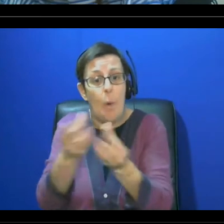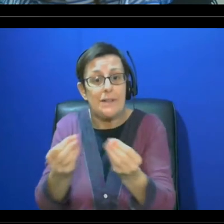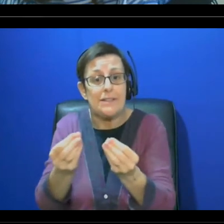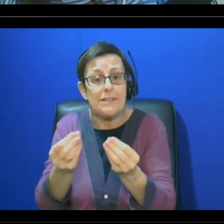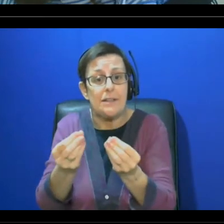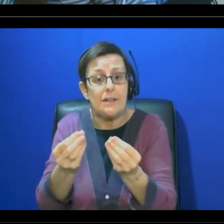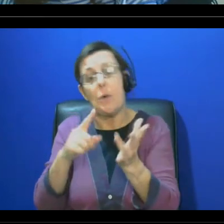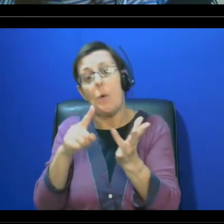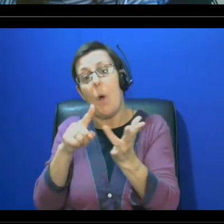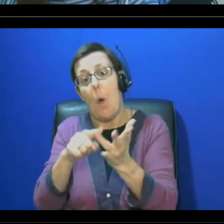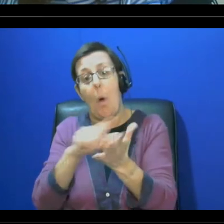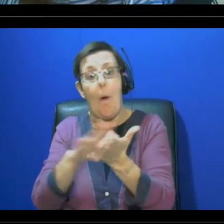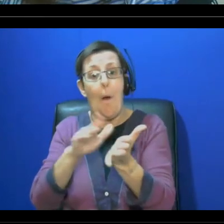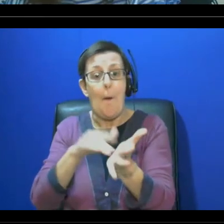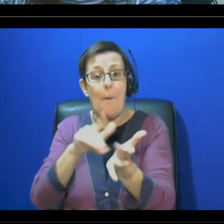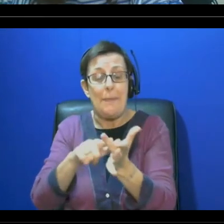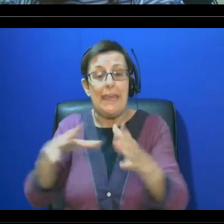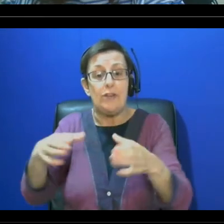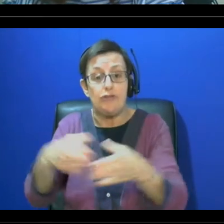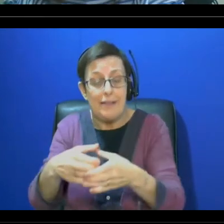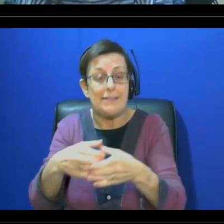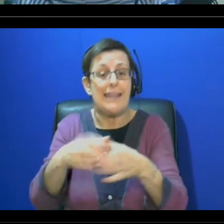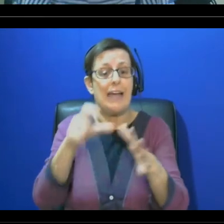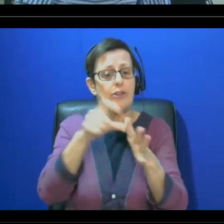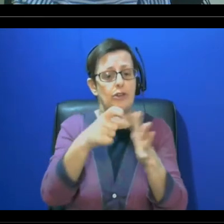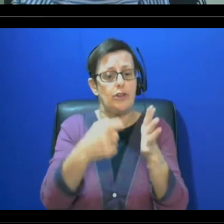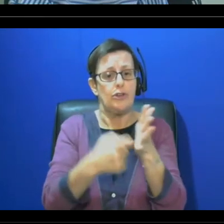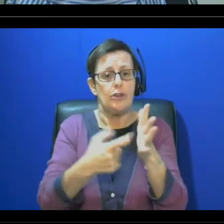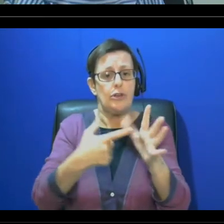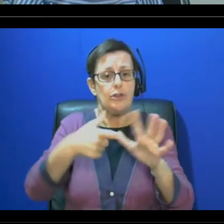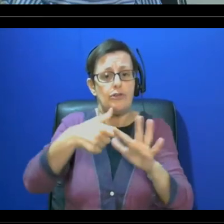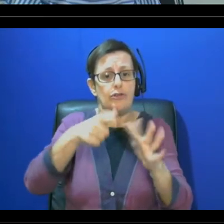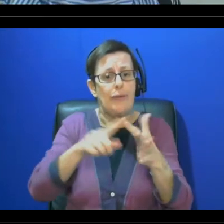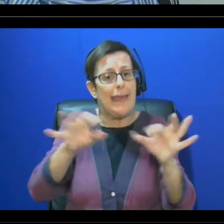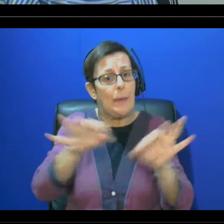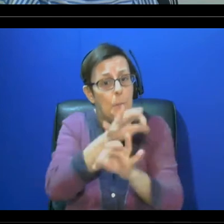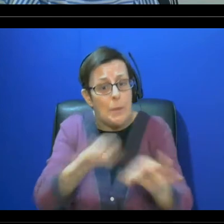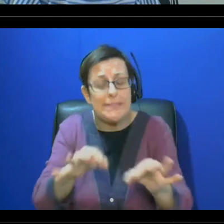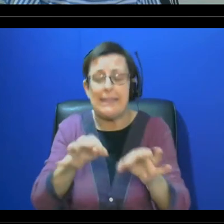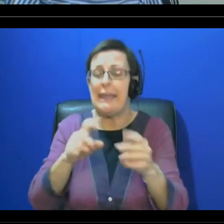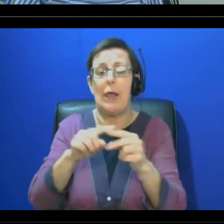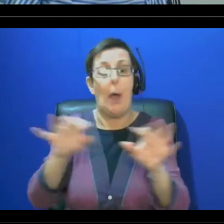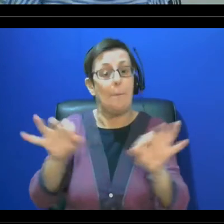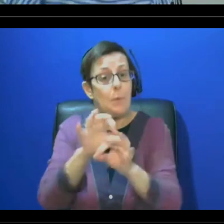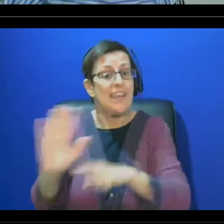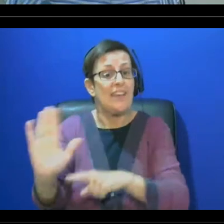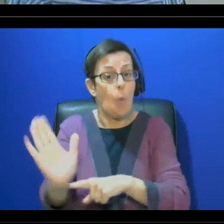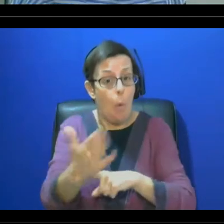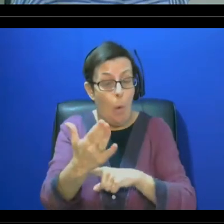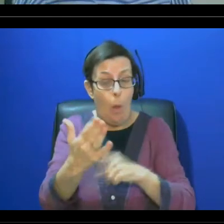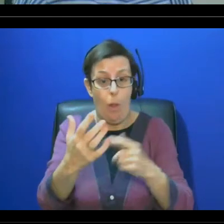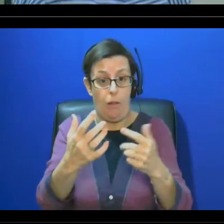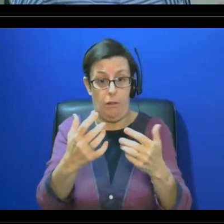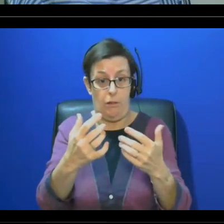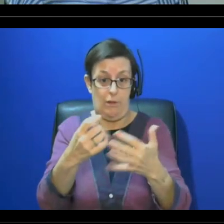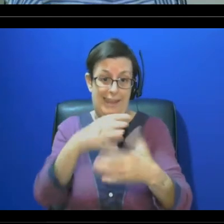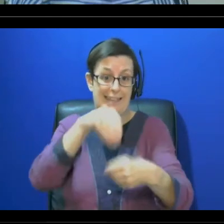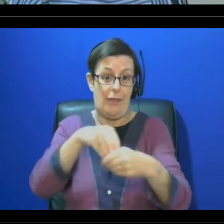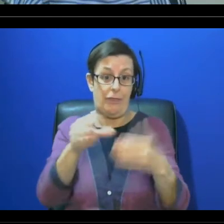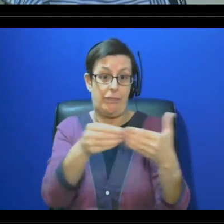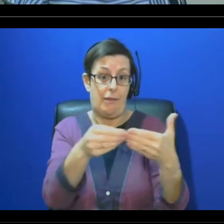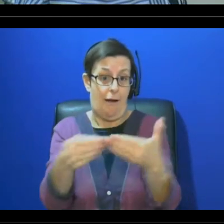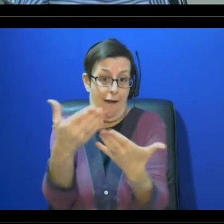has on their website and Drake Music, as well as Music for All. But it kind of all came together because from